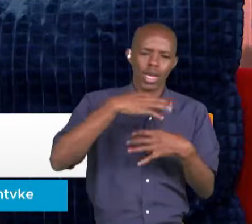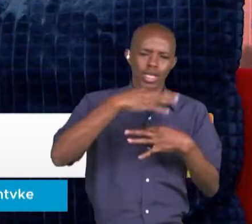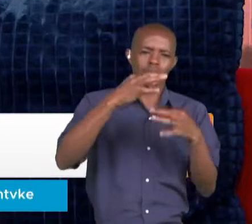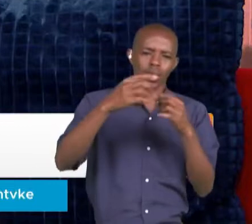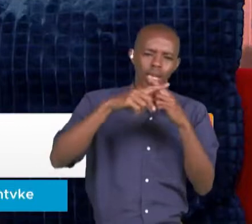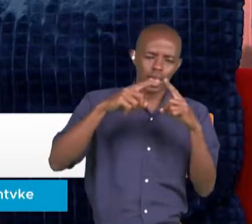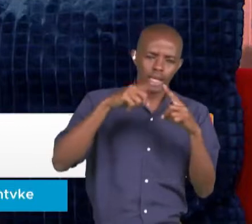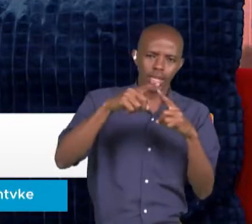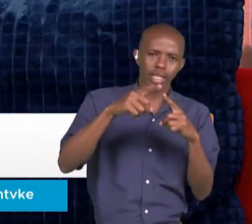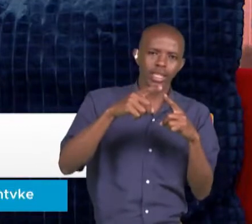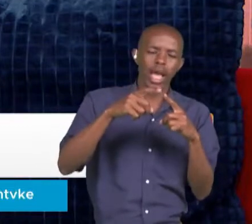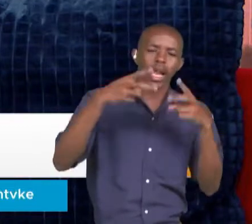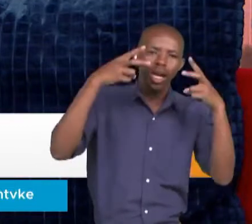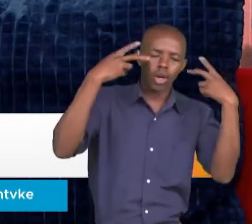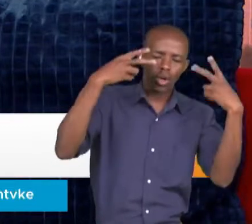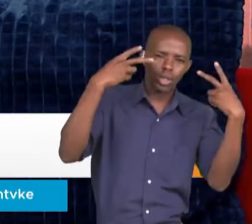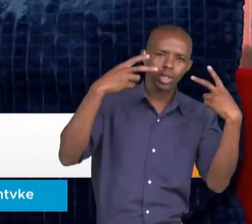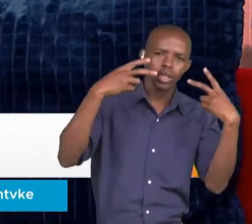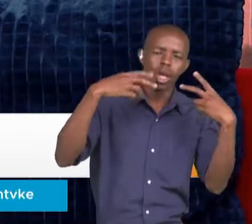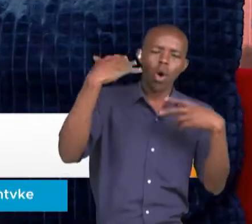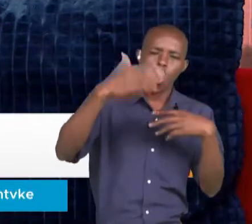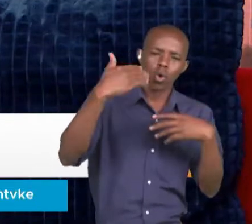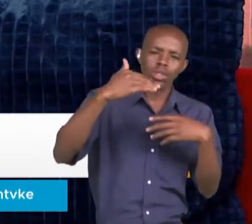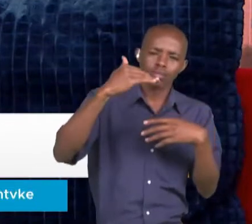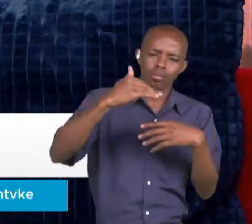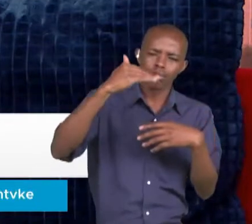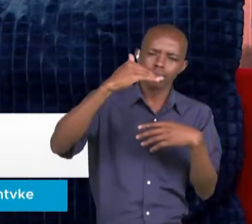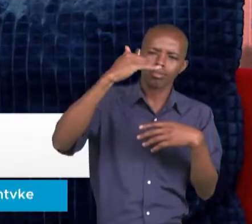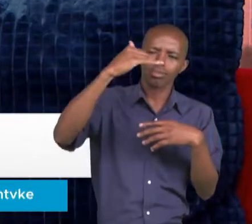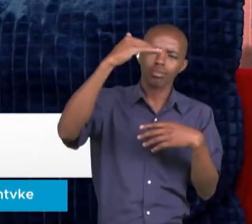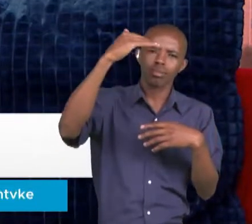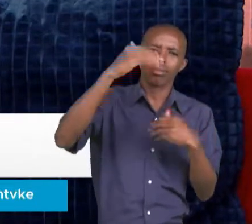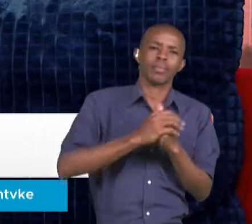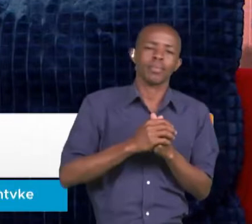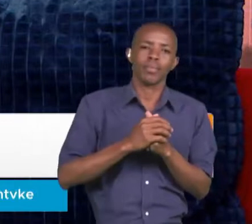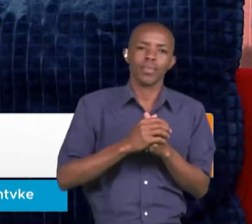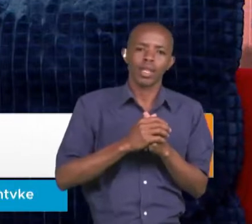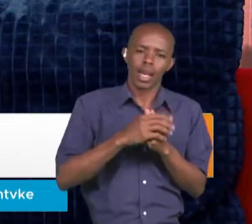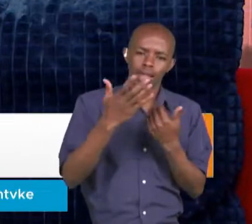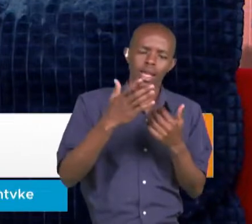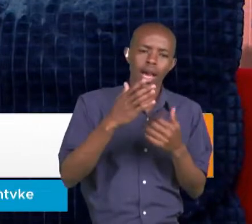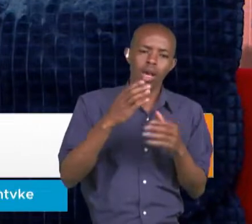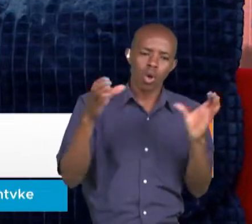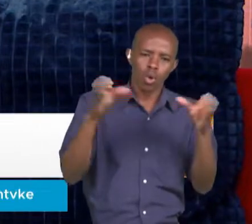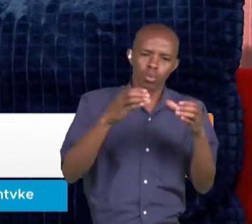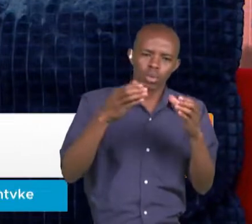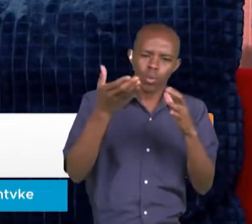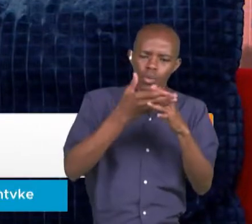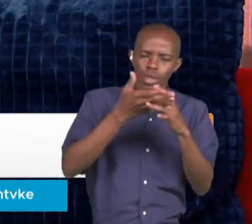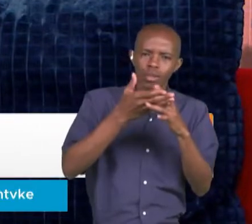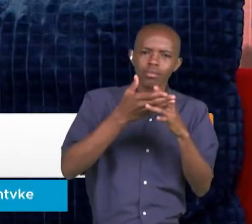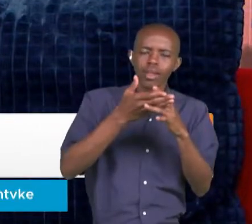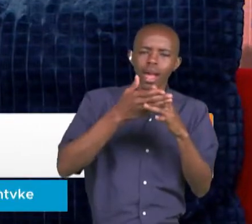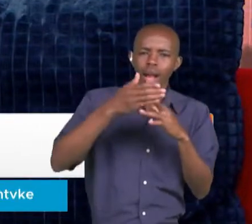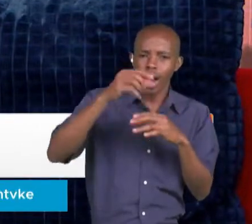killing this thing called terrorism? And it keeps on growing bigger and bigger and bigger. Are there characters within government that are